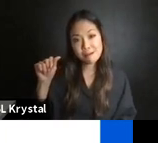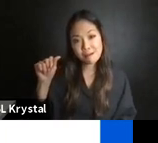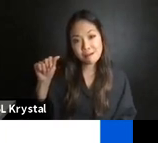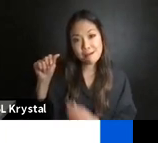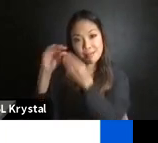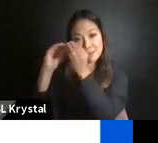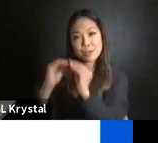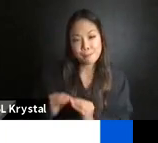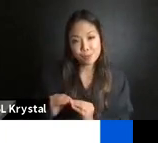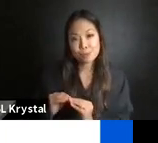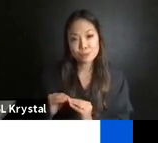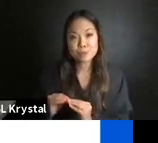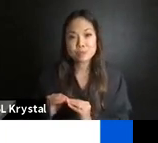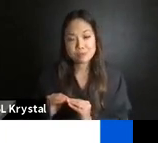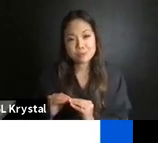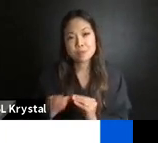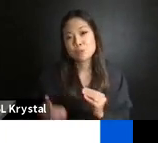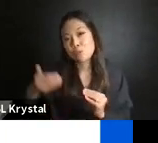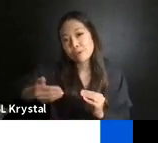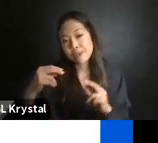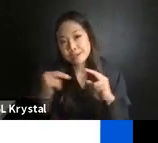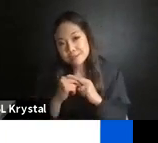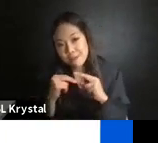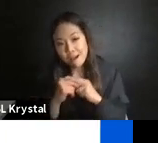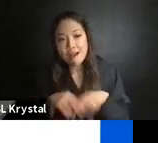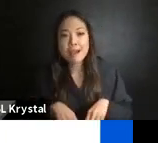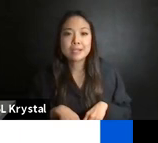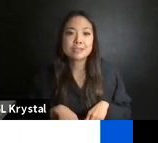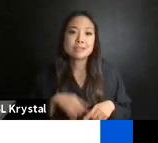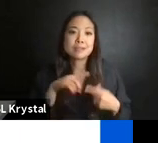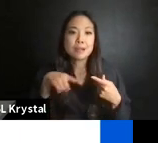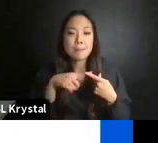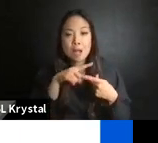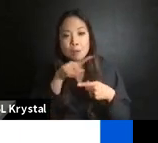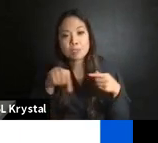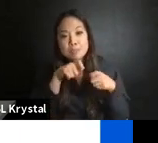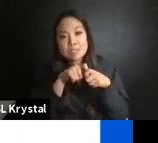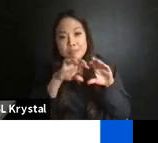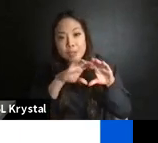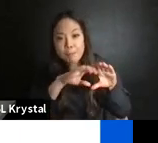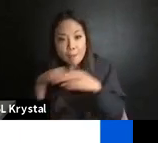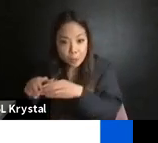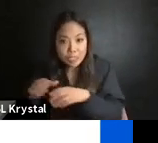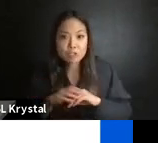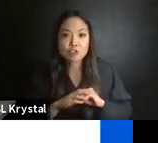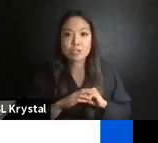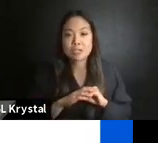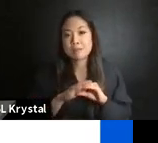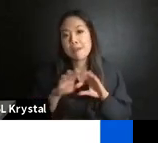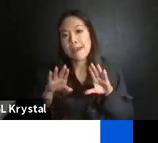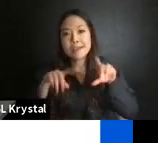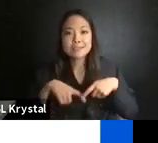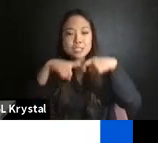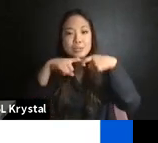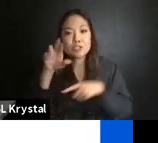few ones will relate to selected populations days missed due to suspension and um offenses resulting in